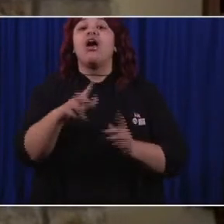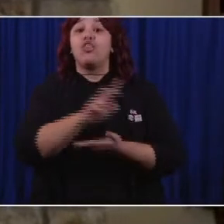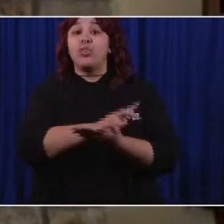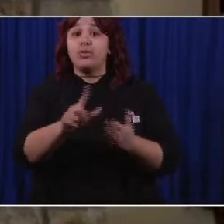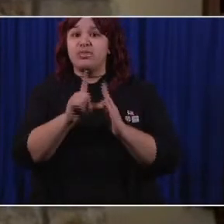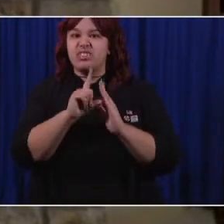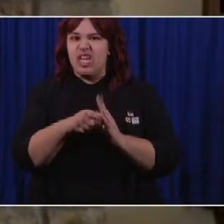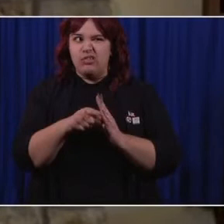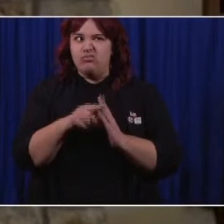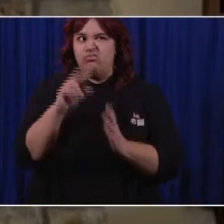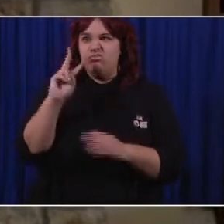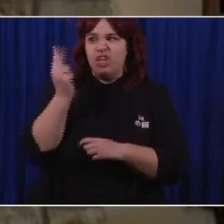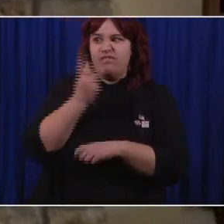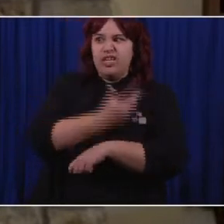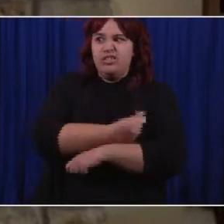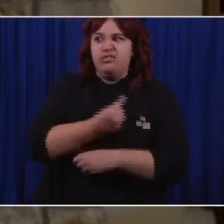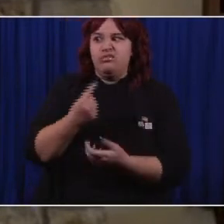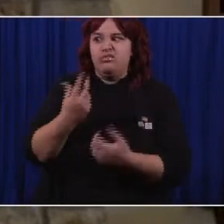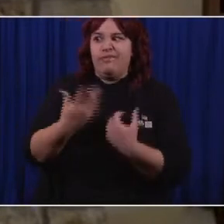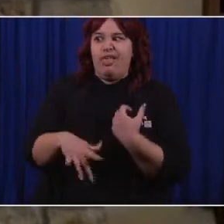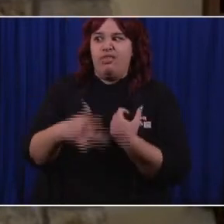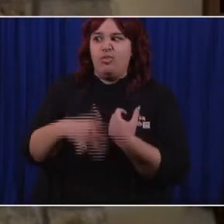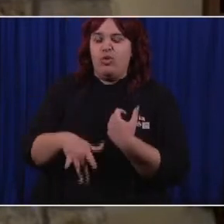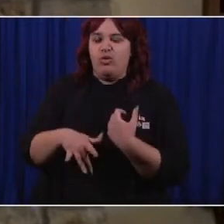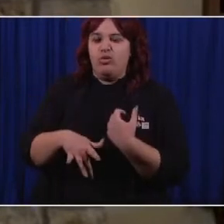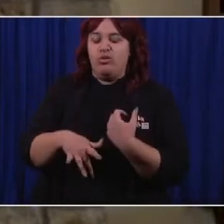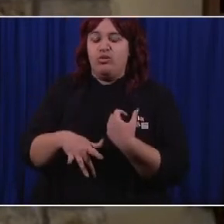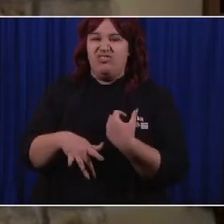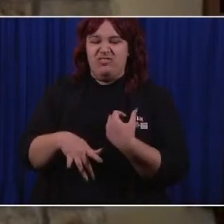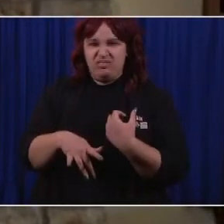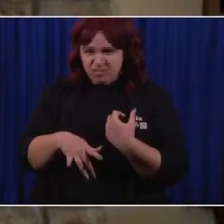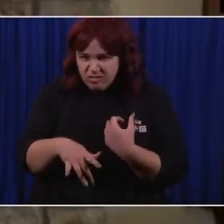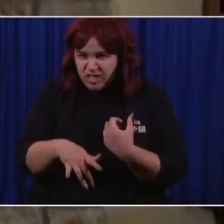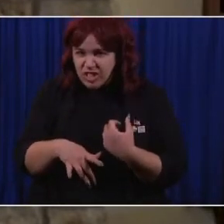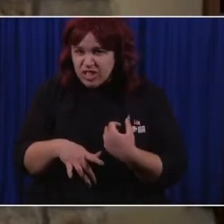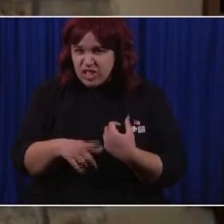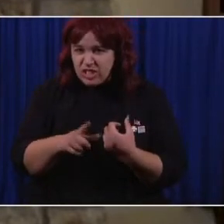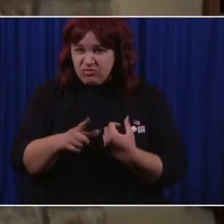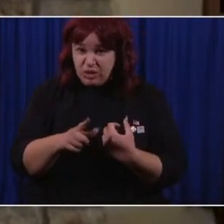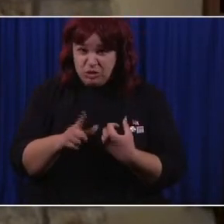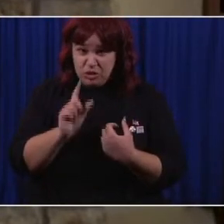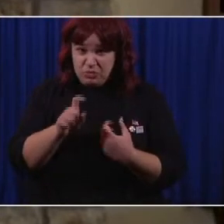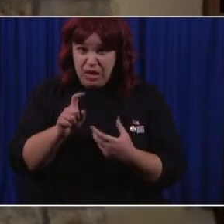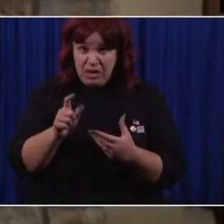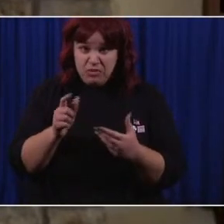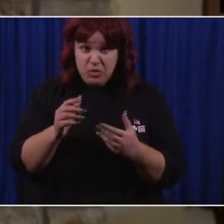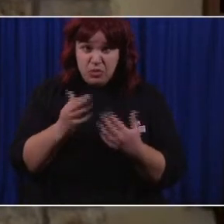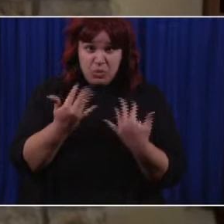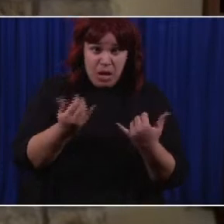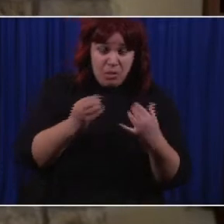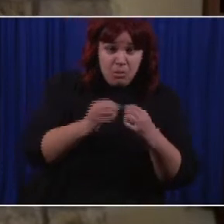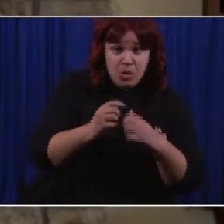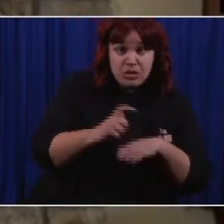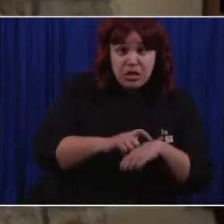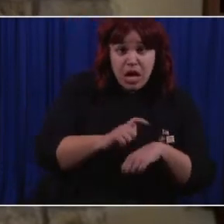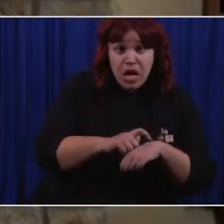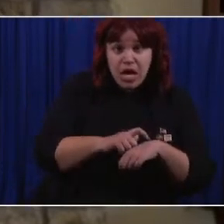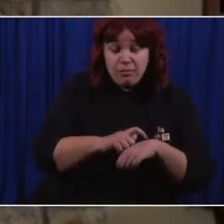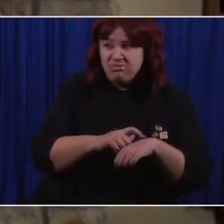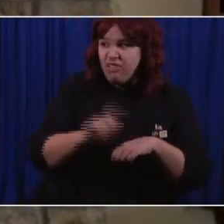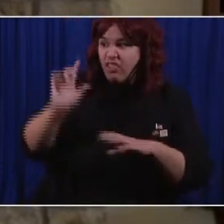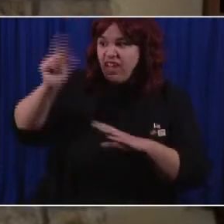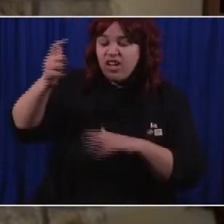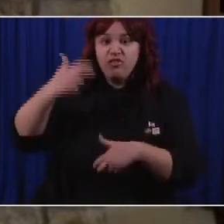reason. If this person then needs to wait a little bit longer for their second dose, will there be any issues? Would they still get the